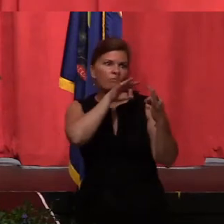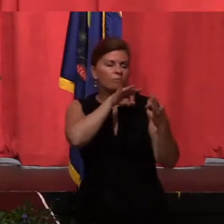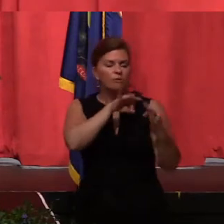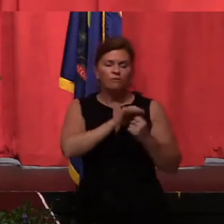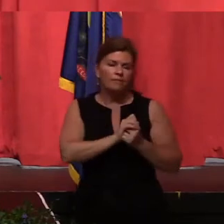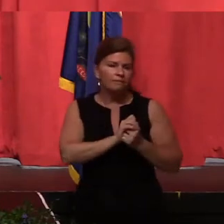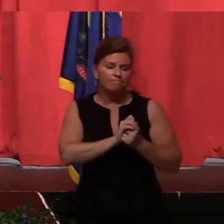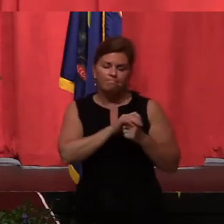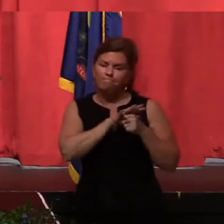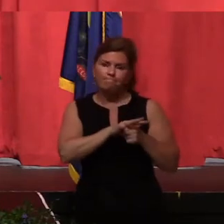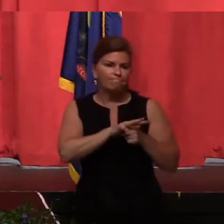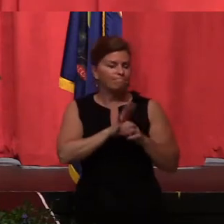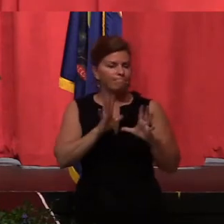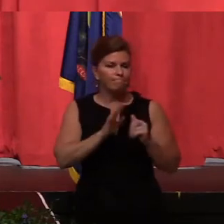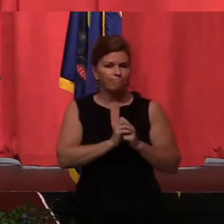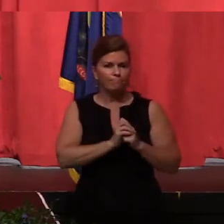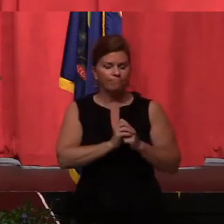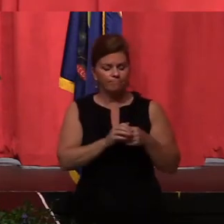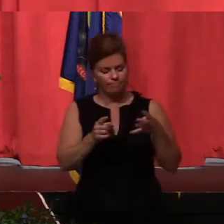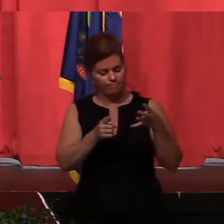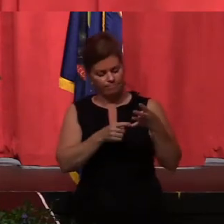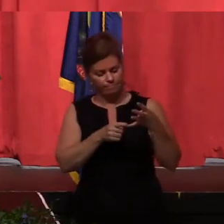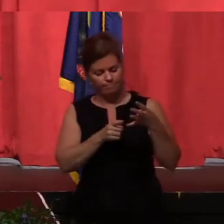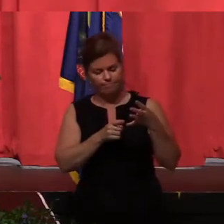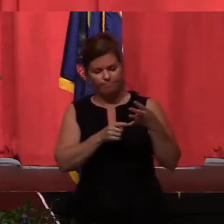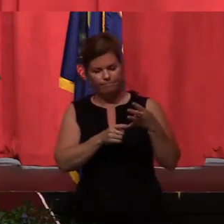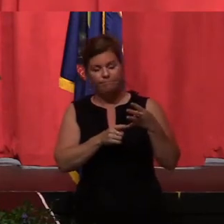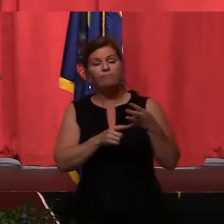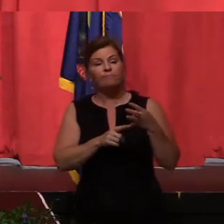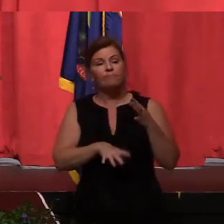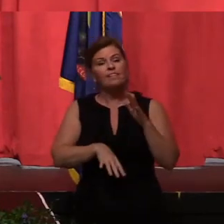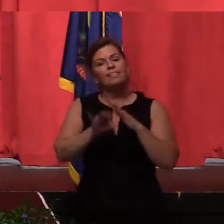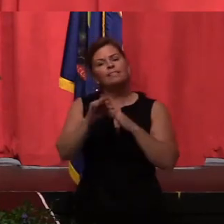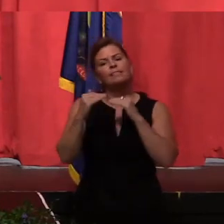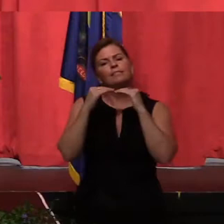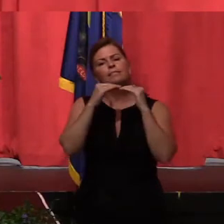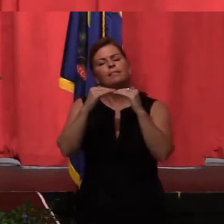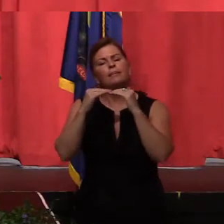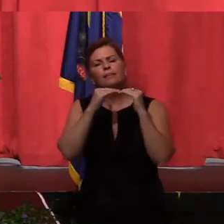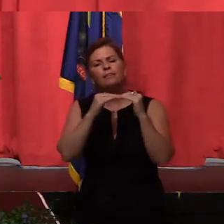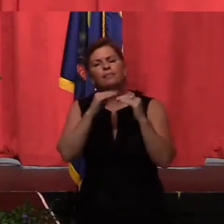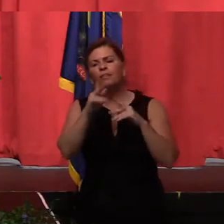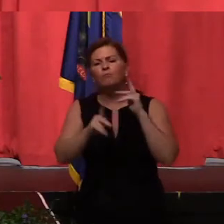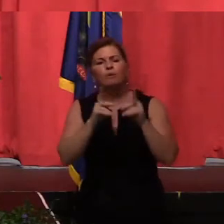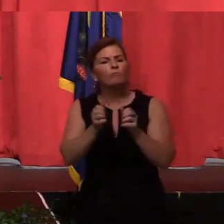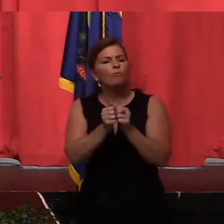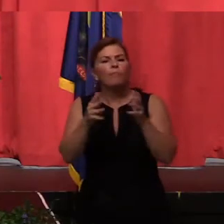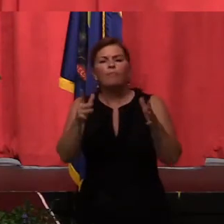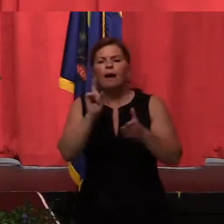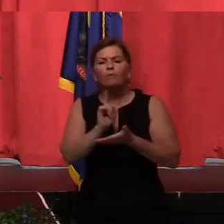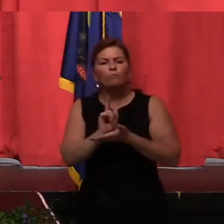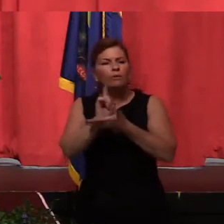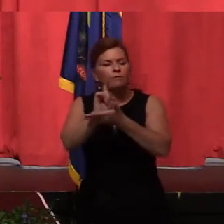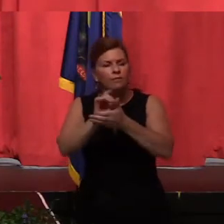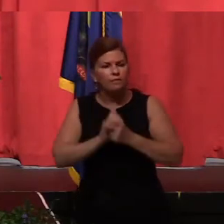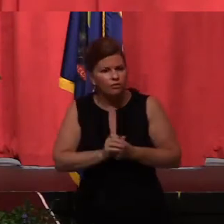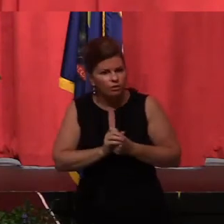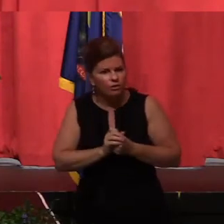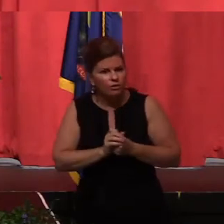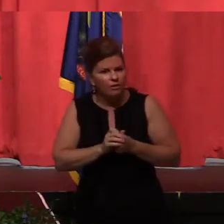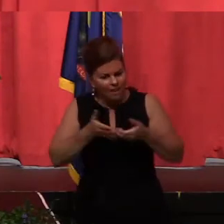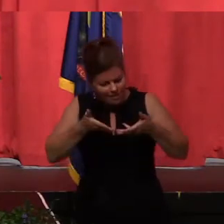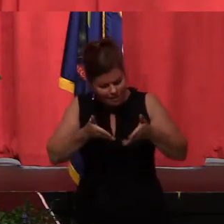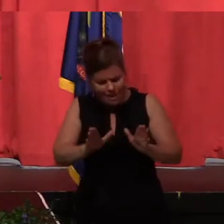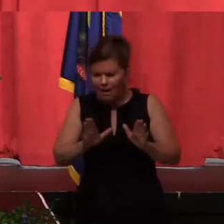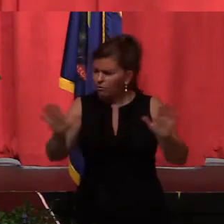4, seek equity and inclusion for those who have less privilege than you. Make way for people whose